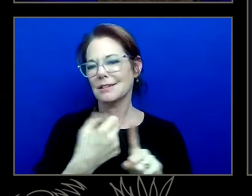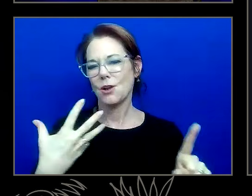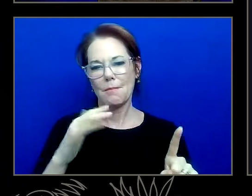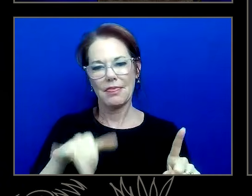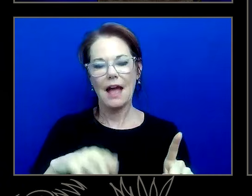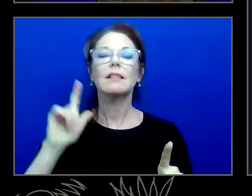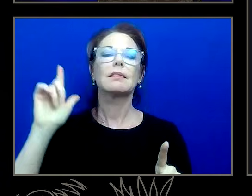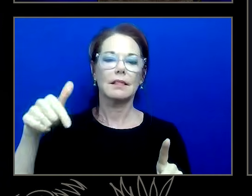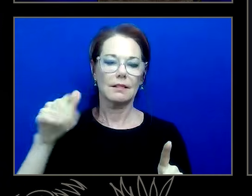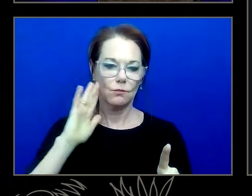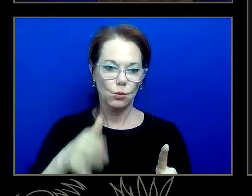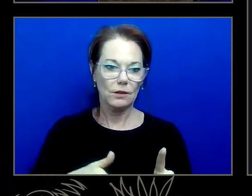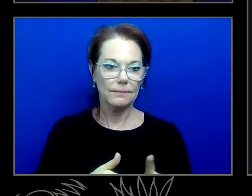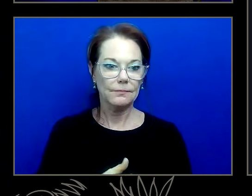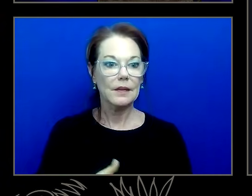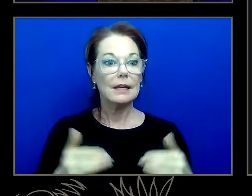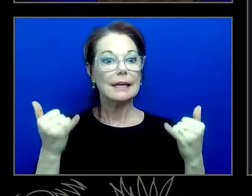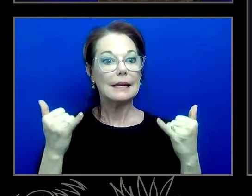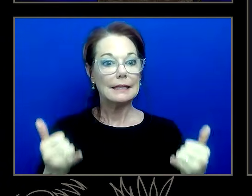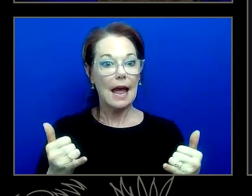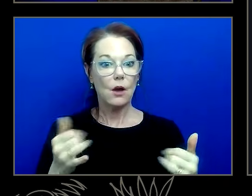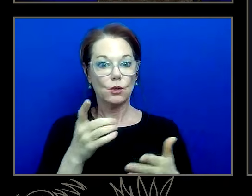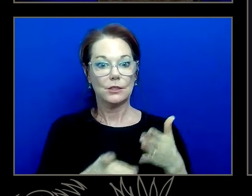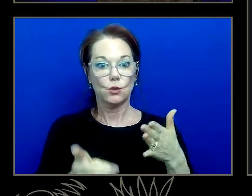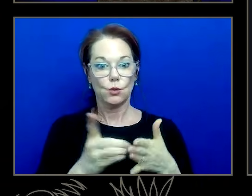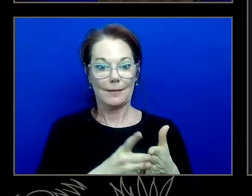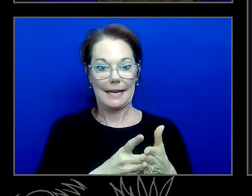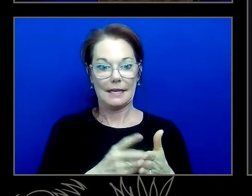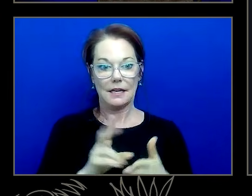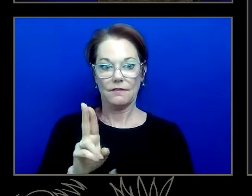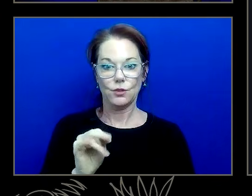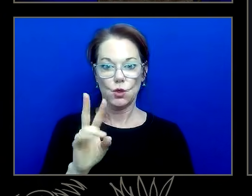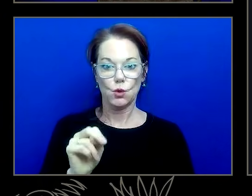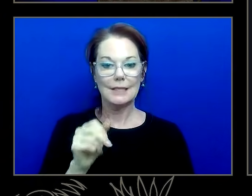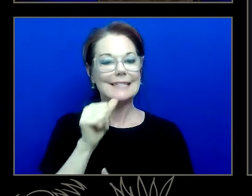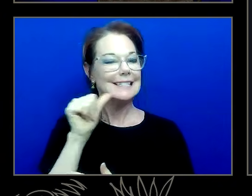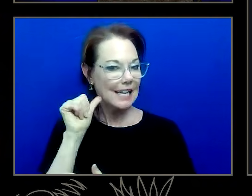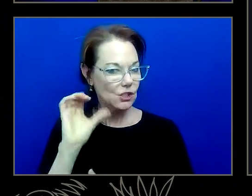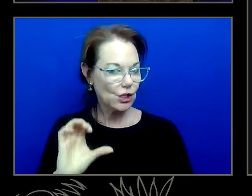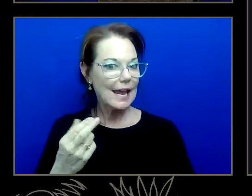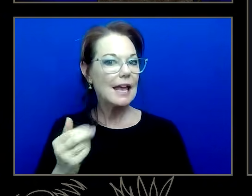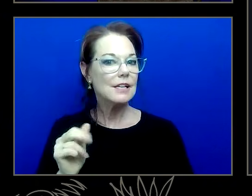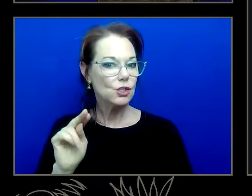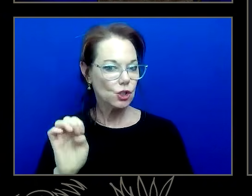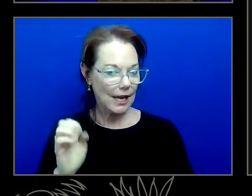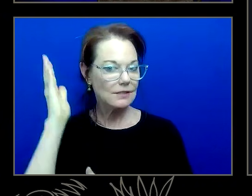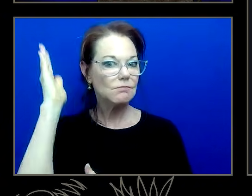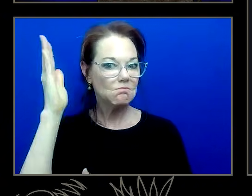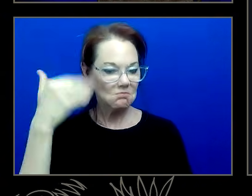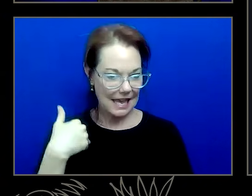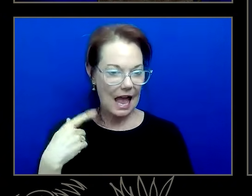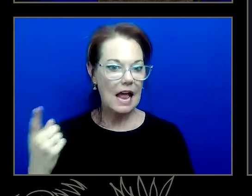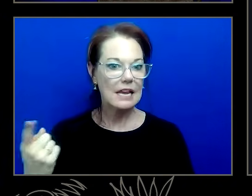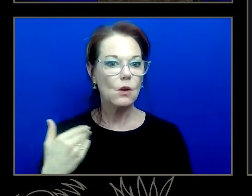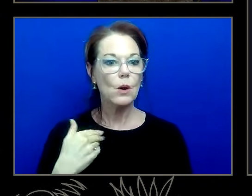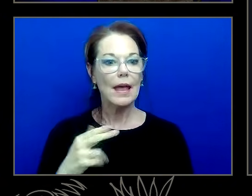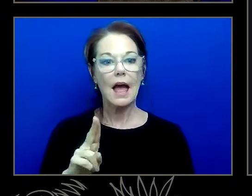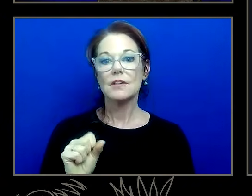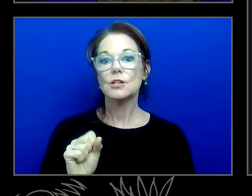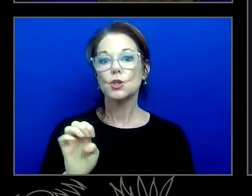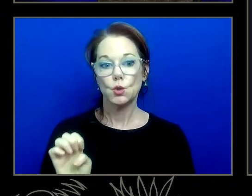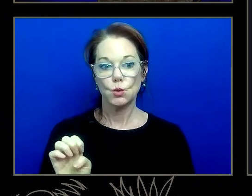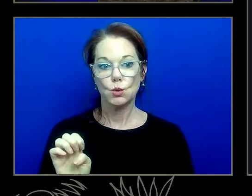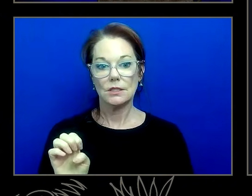that, discriminated unions. This is also something that I showed at Chance's talk yesterday. We have a lot of use states here, and